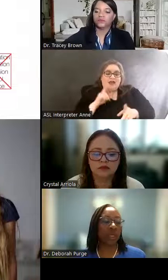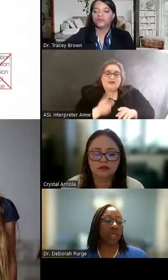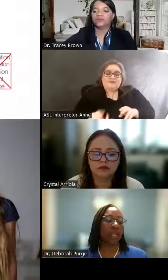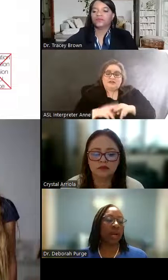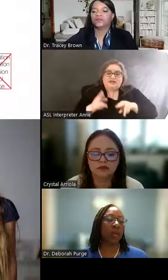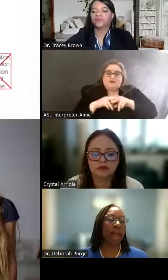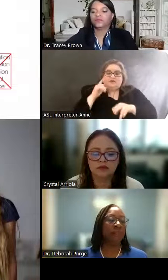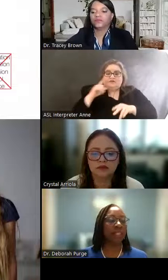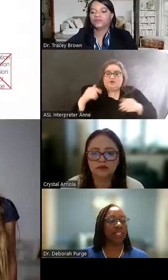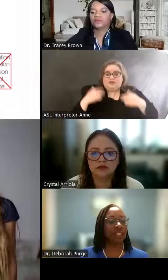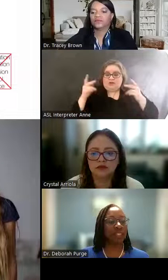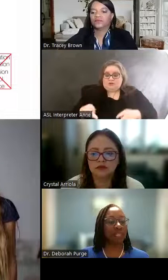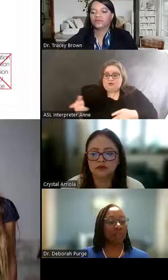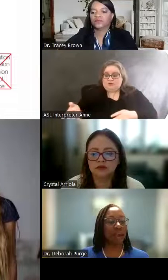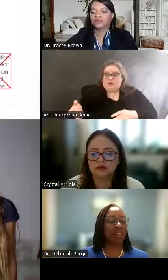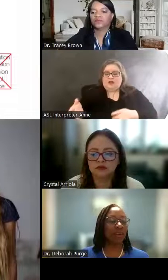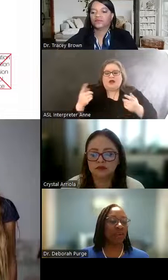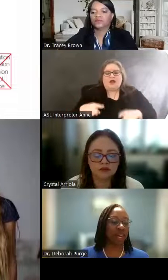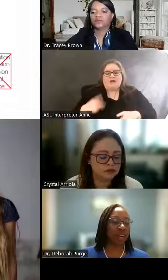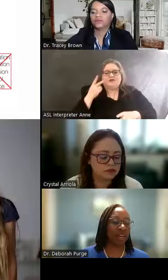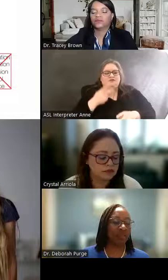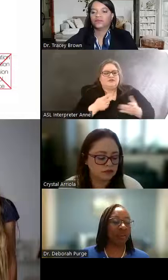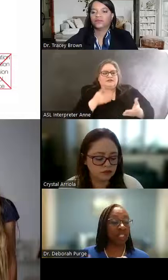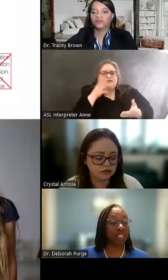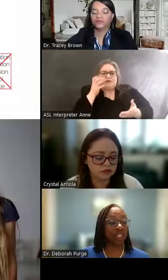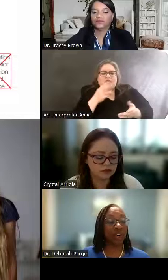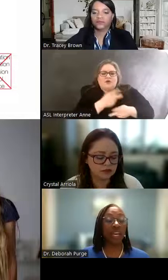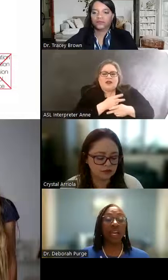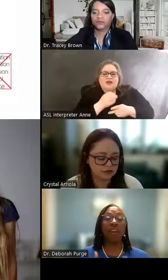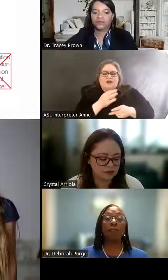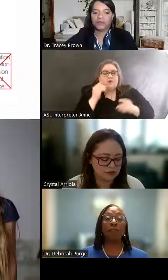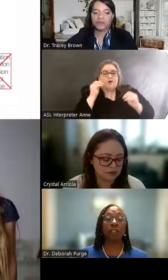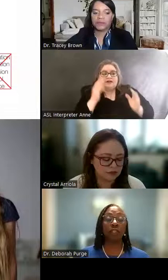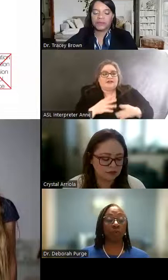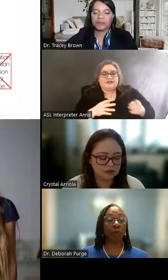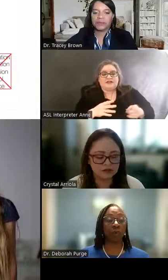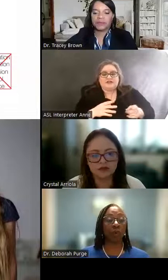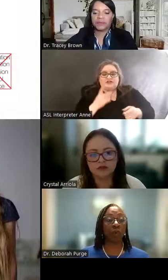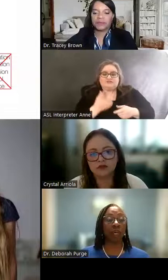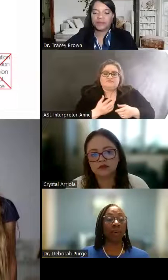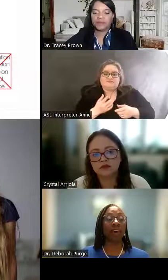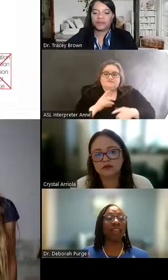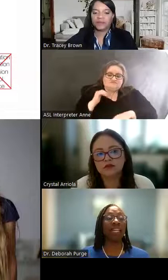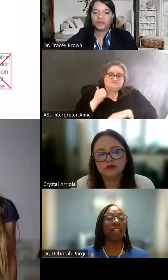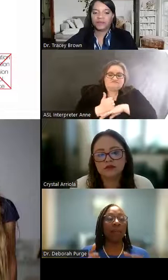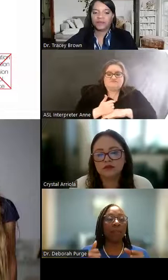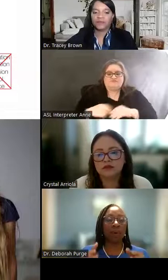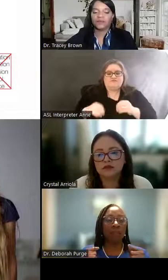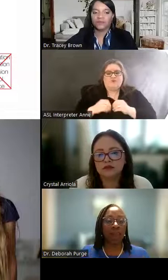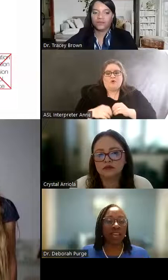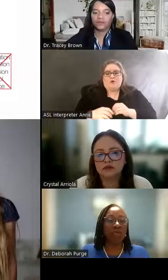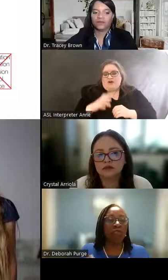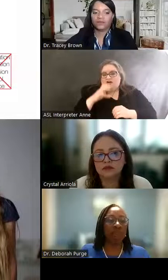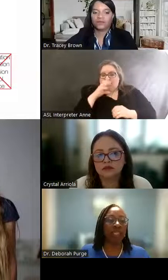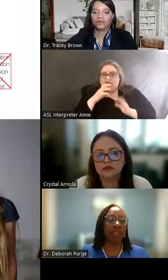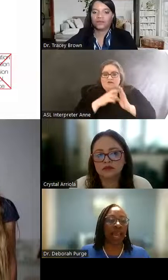youth, then what happens is you see the parent or the caregiver or the teacher enforces more rules, because I'm going to